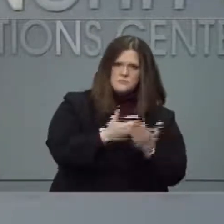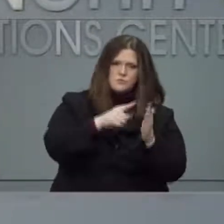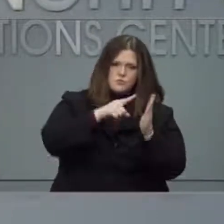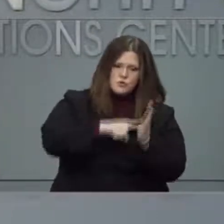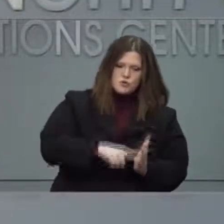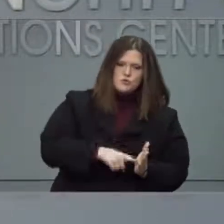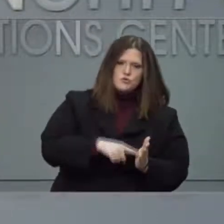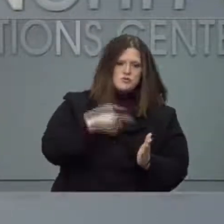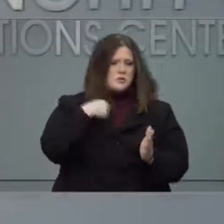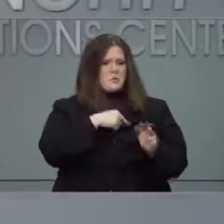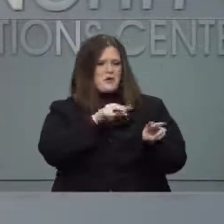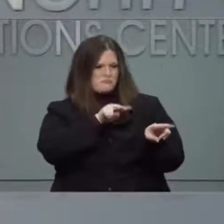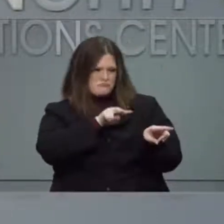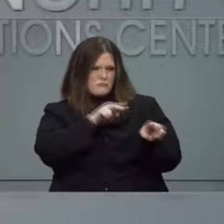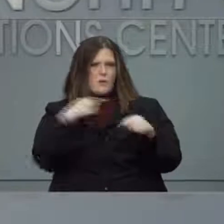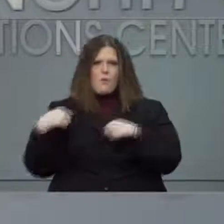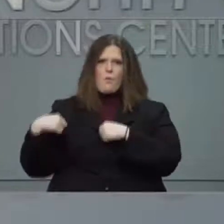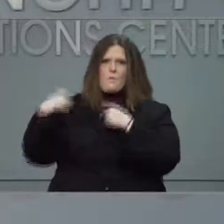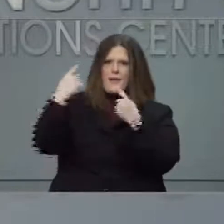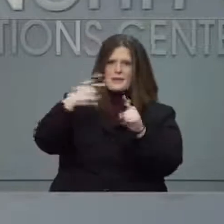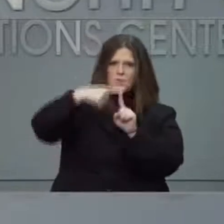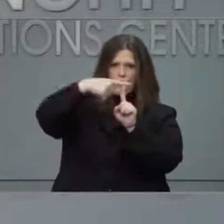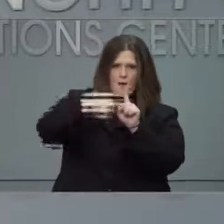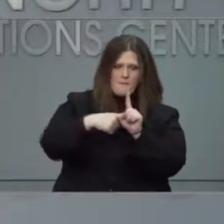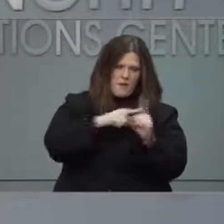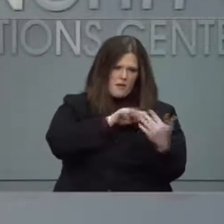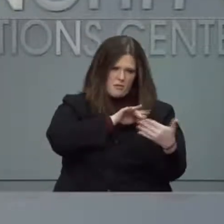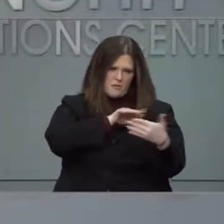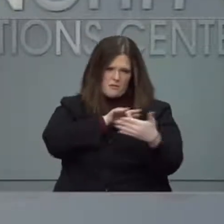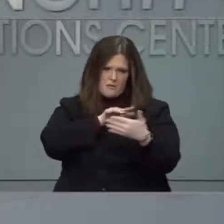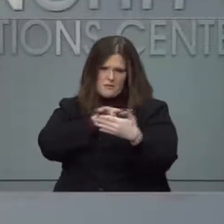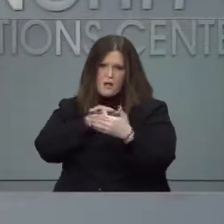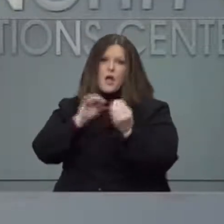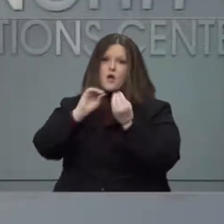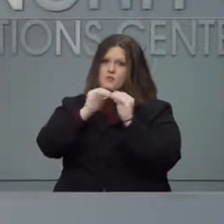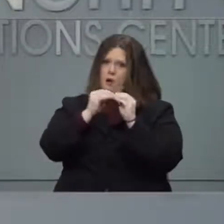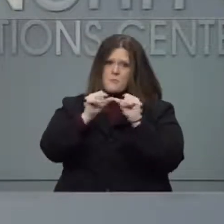last month. All of the numbers continue to